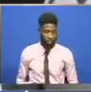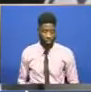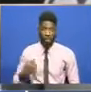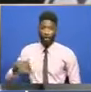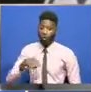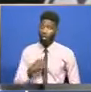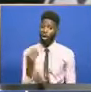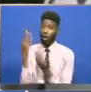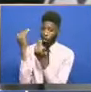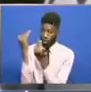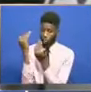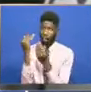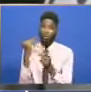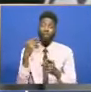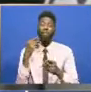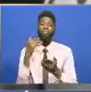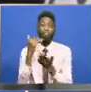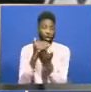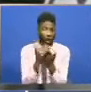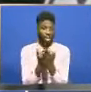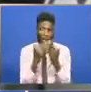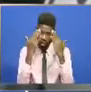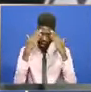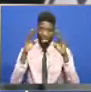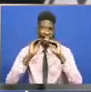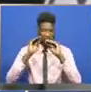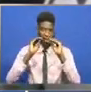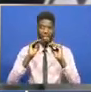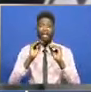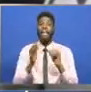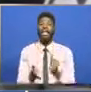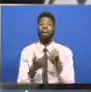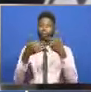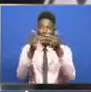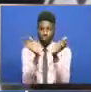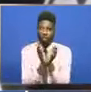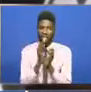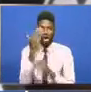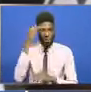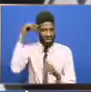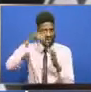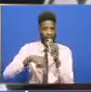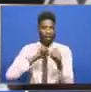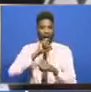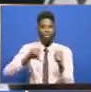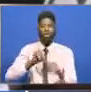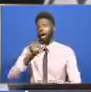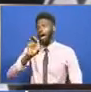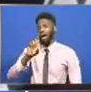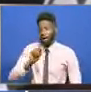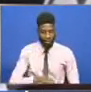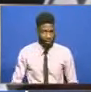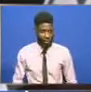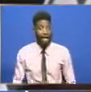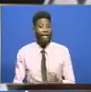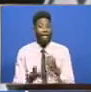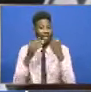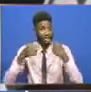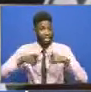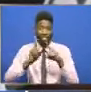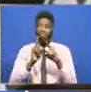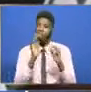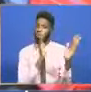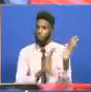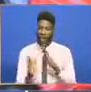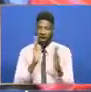these sensitization programs have equipped communities with the knowledge on the act. This should enable them to prepare for registration of their